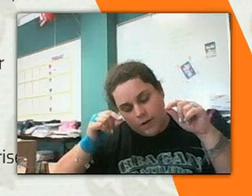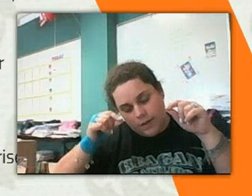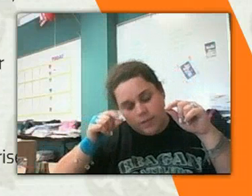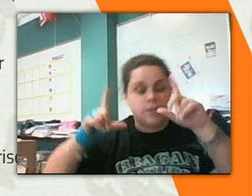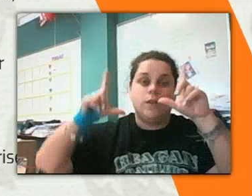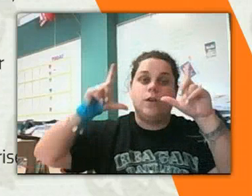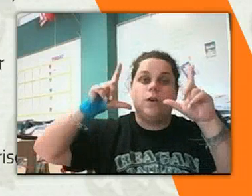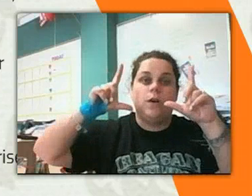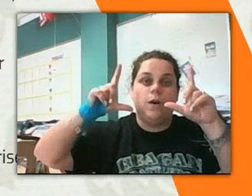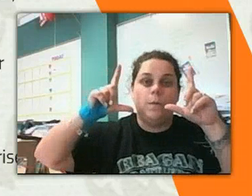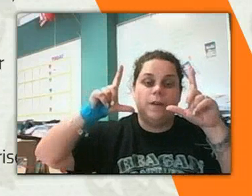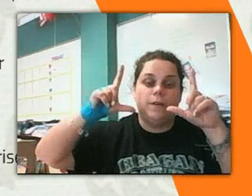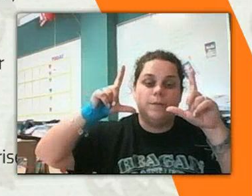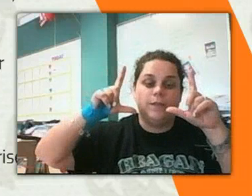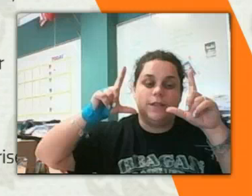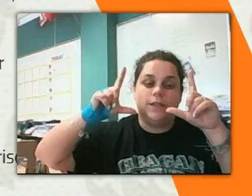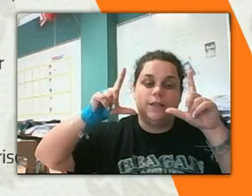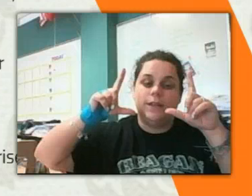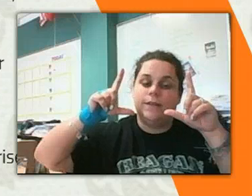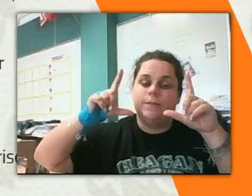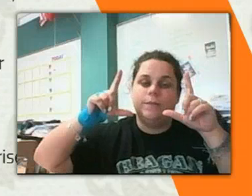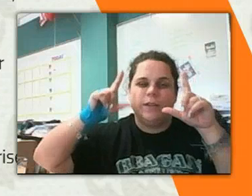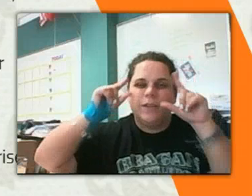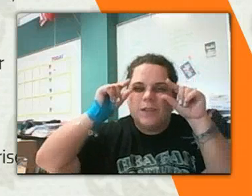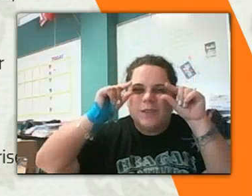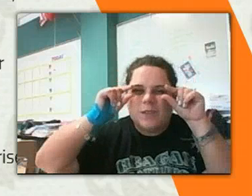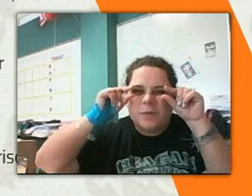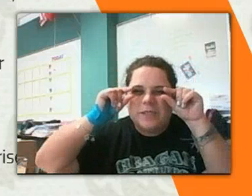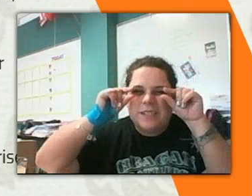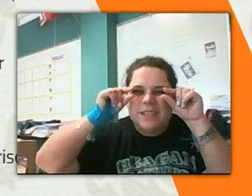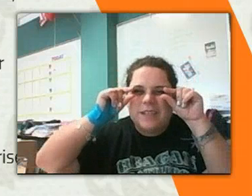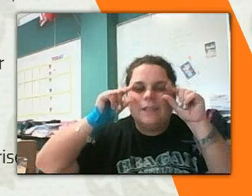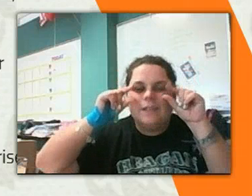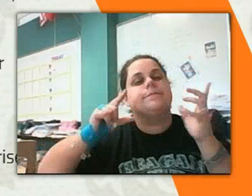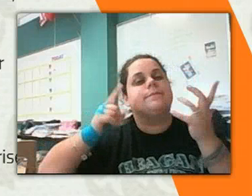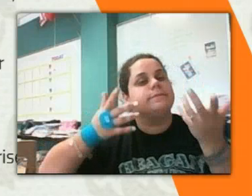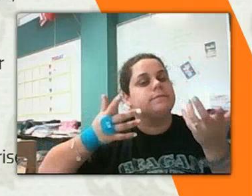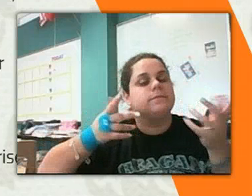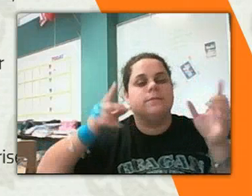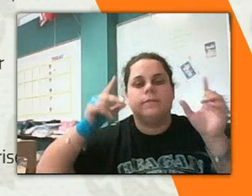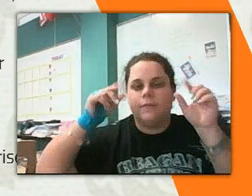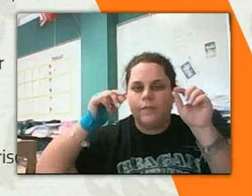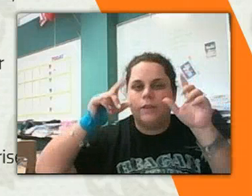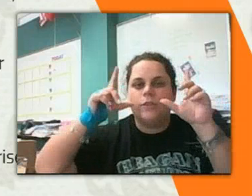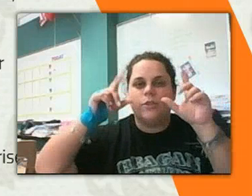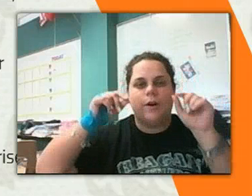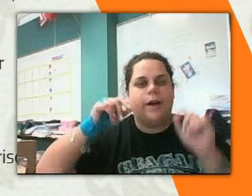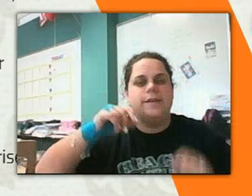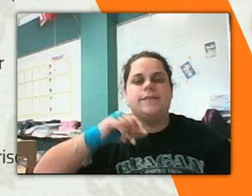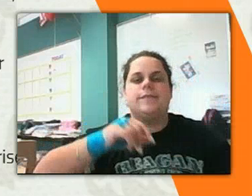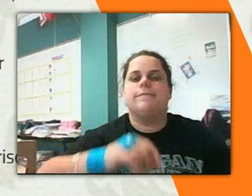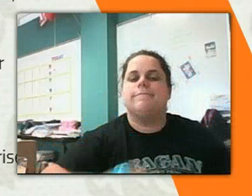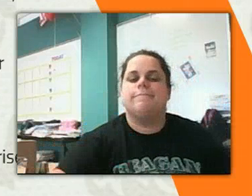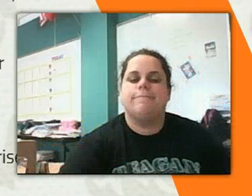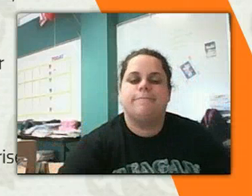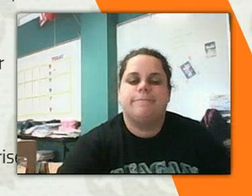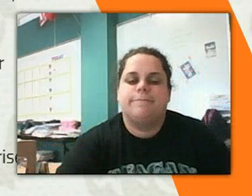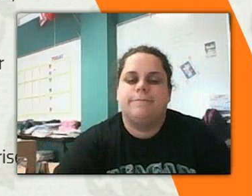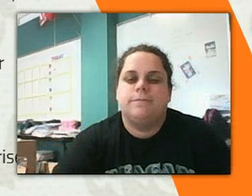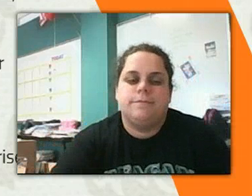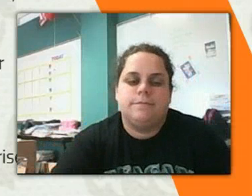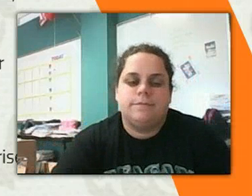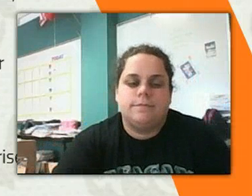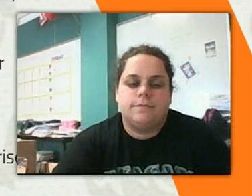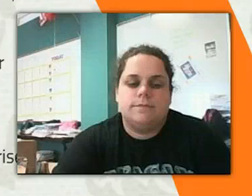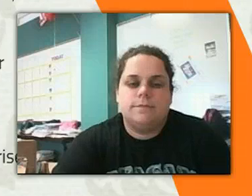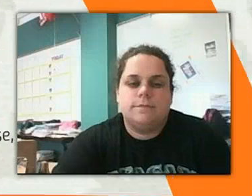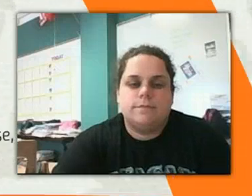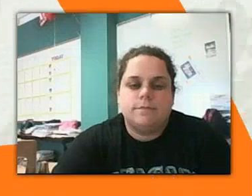closing your eyes, opening them suddenly, squinting. You can show eyes.